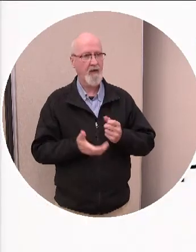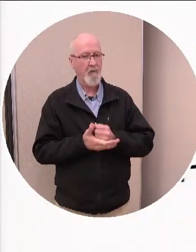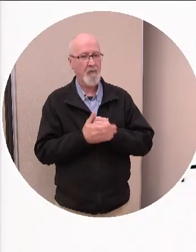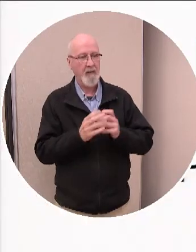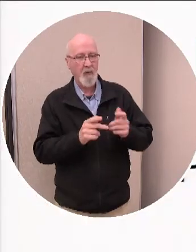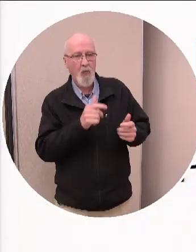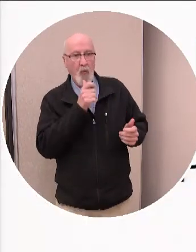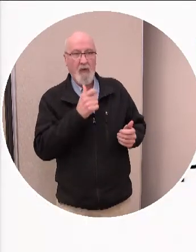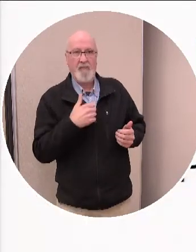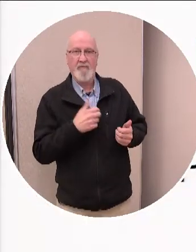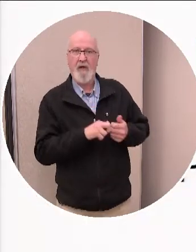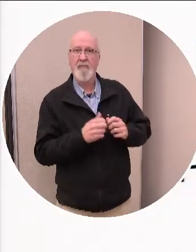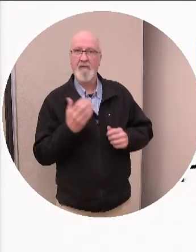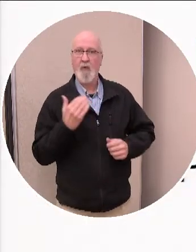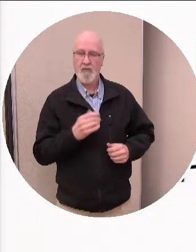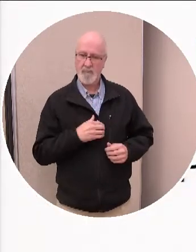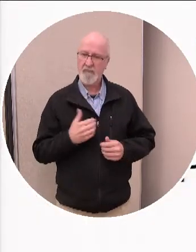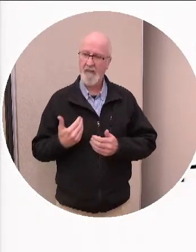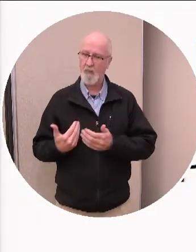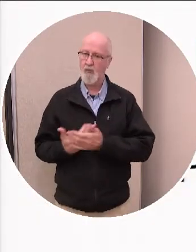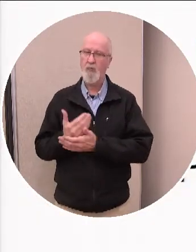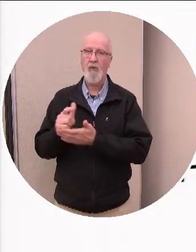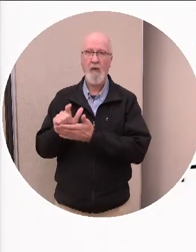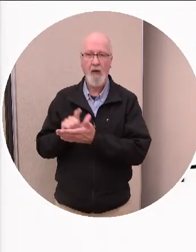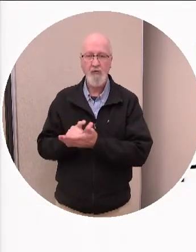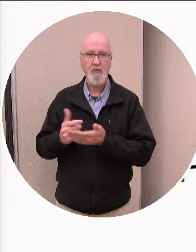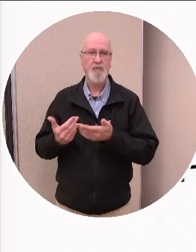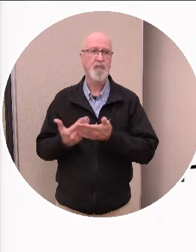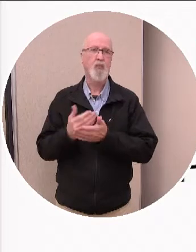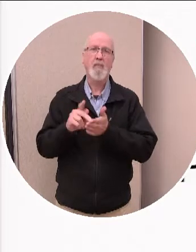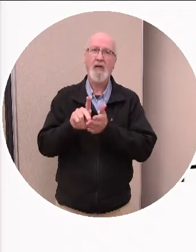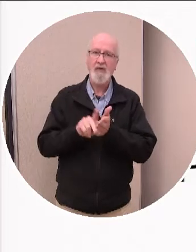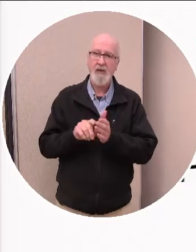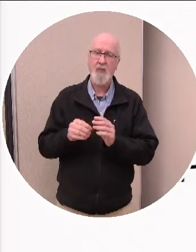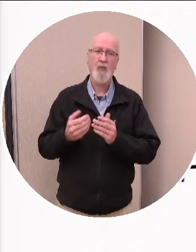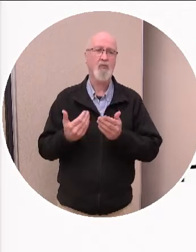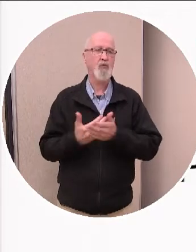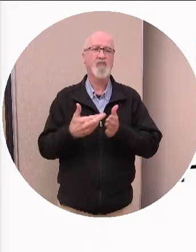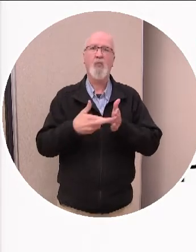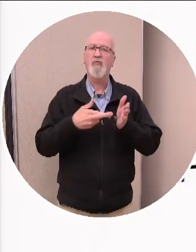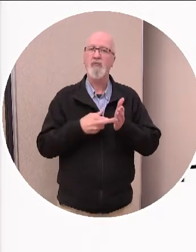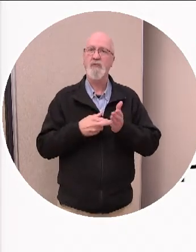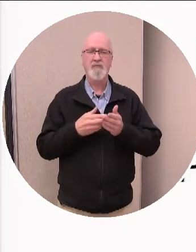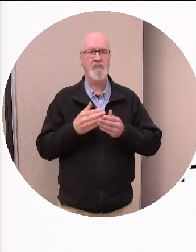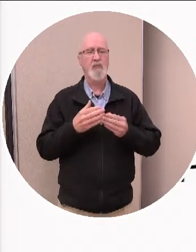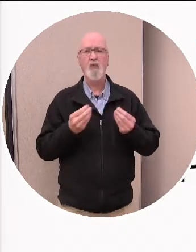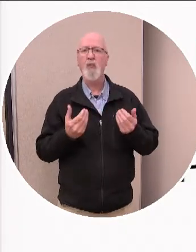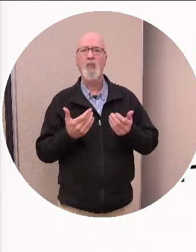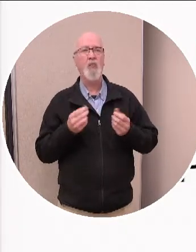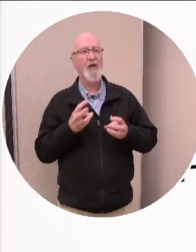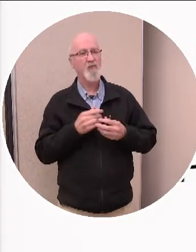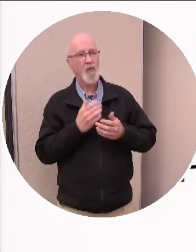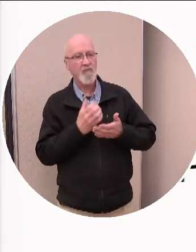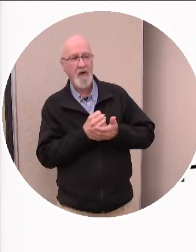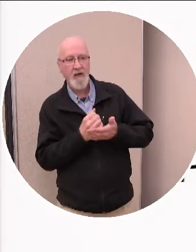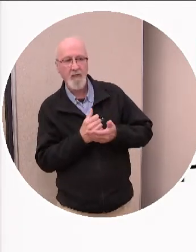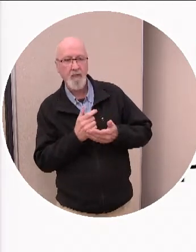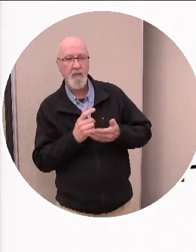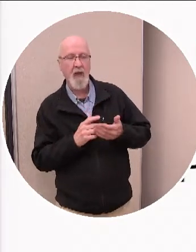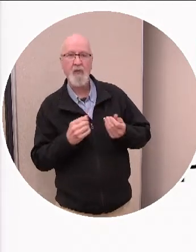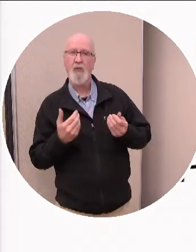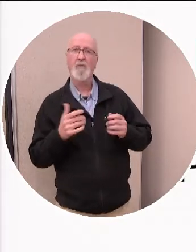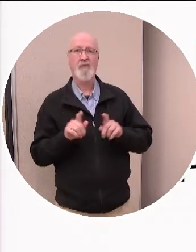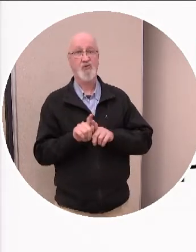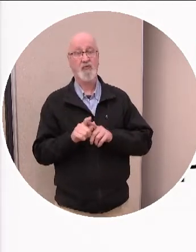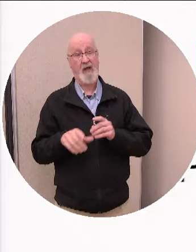ever before. We've got new legislation, new policy, new protocols, new data collection, and new curriculum.